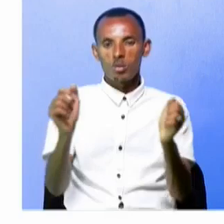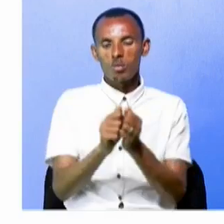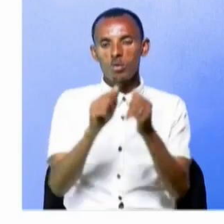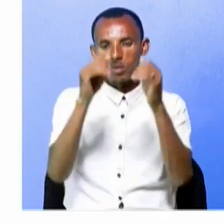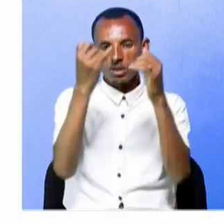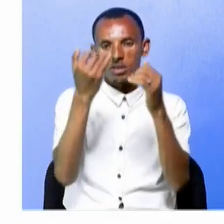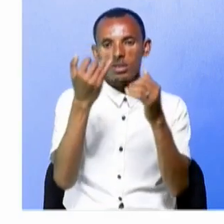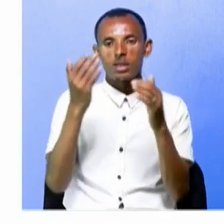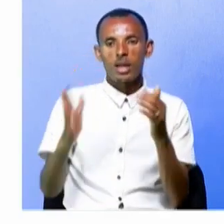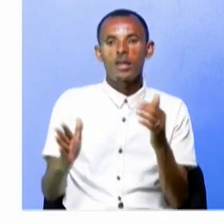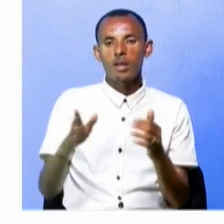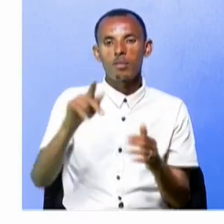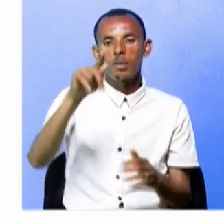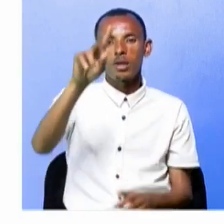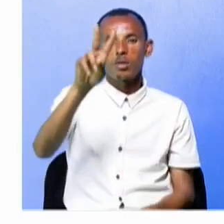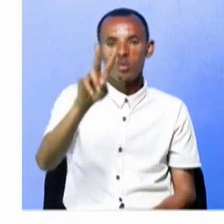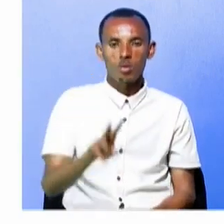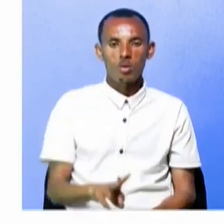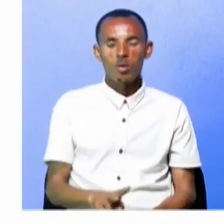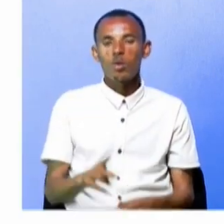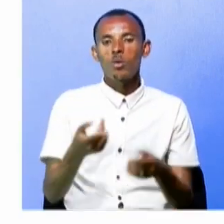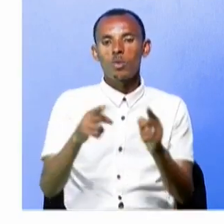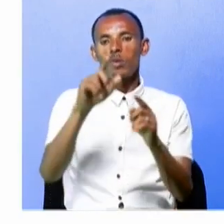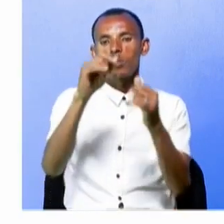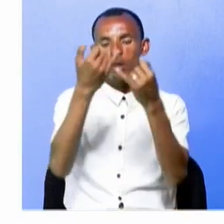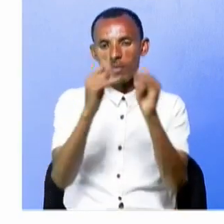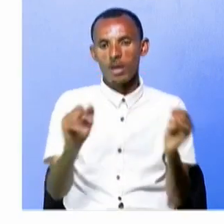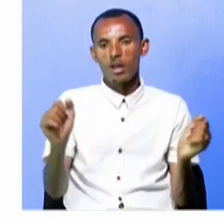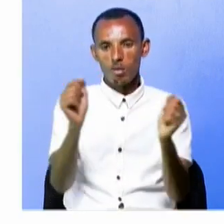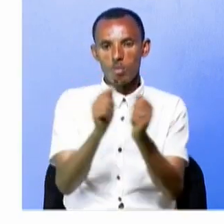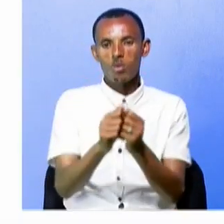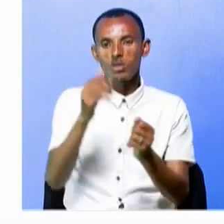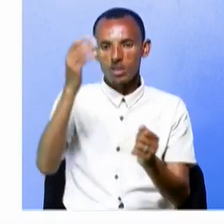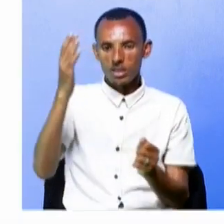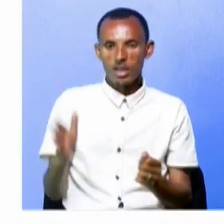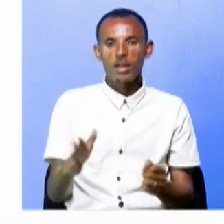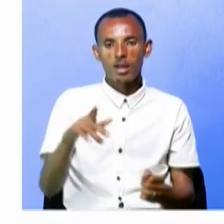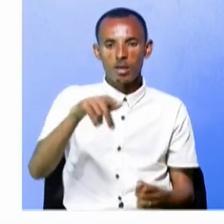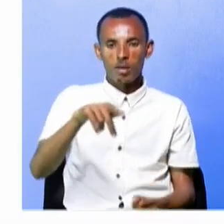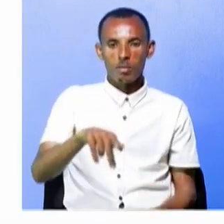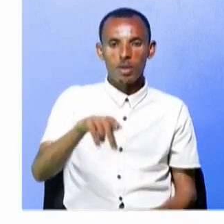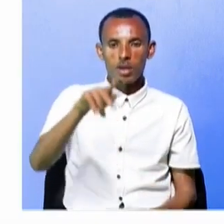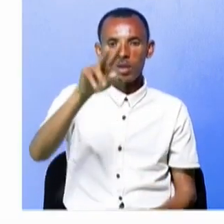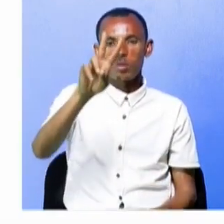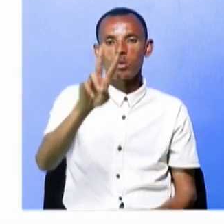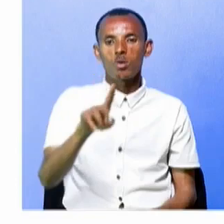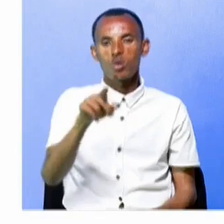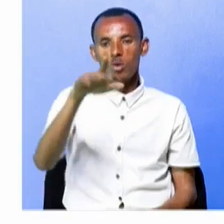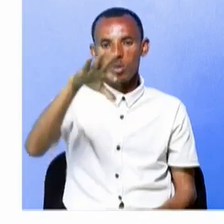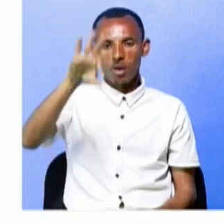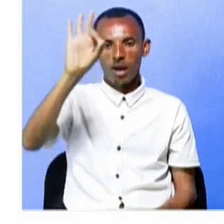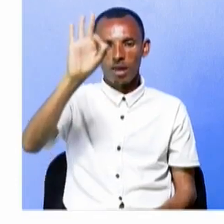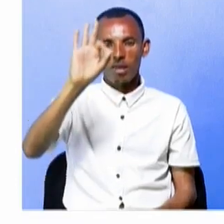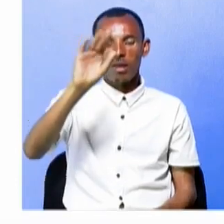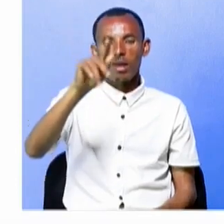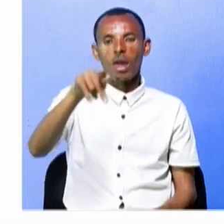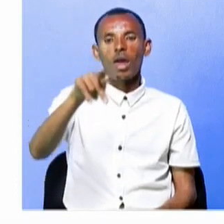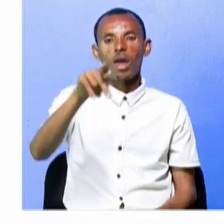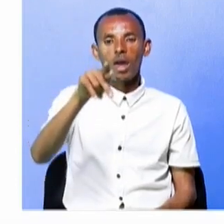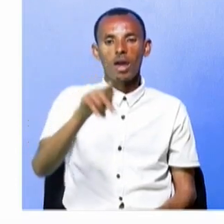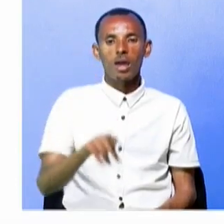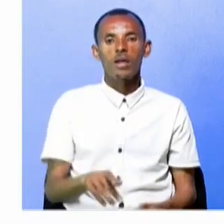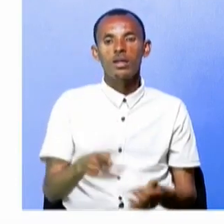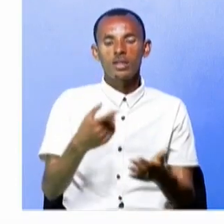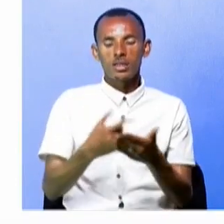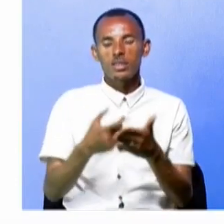by P2. Okay, whenever you divide both sides by P2, you will have K, okay?